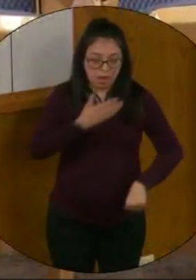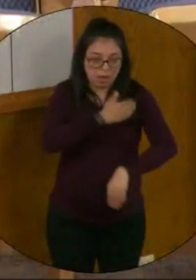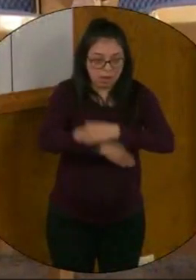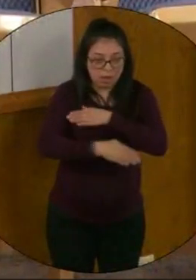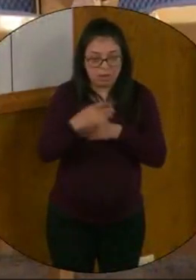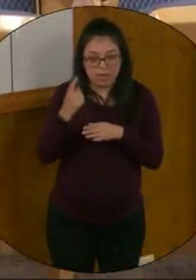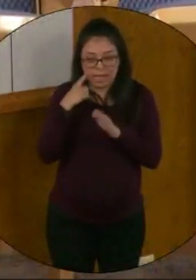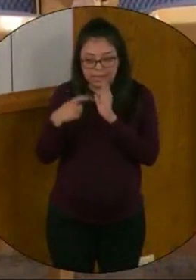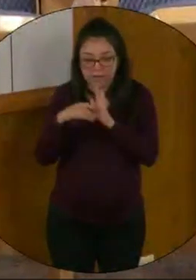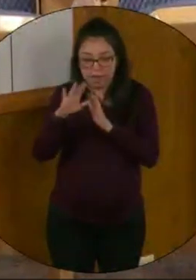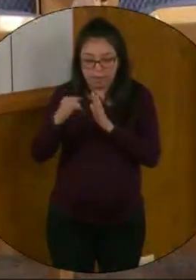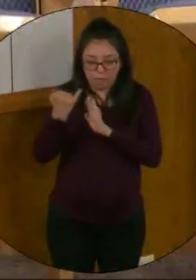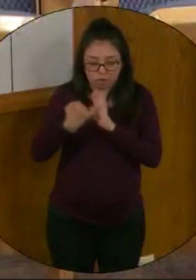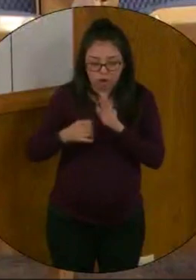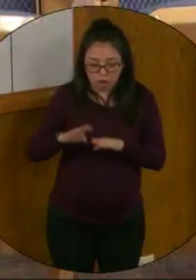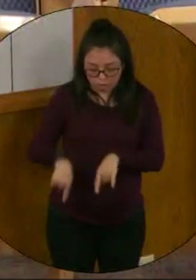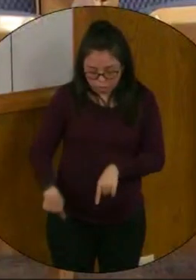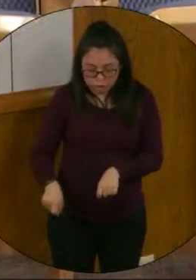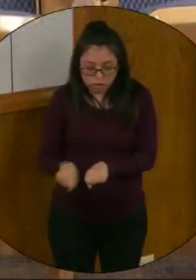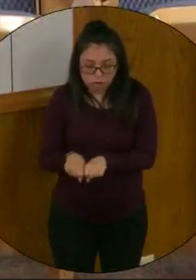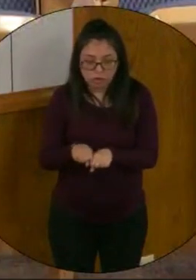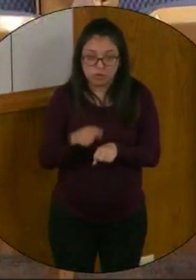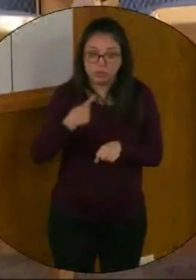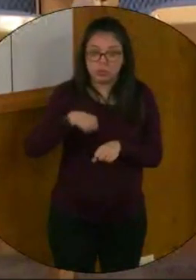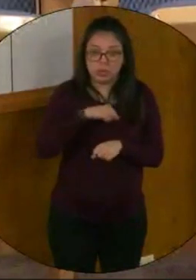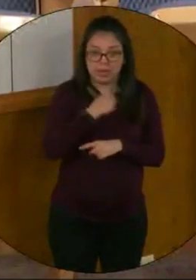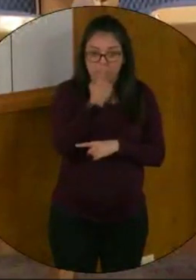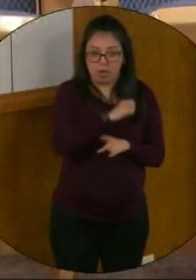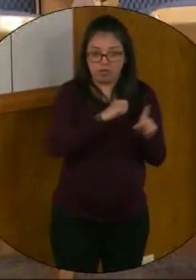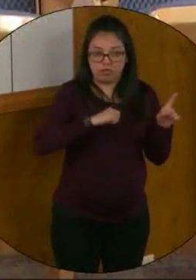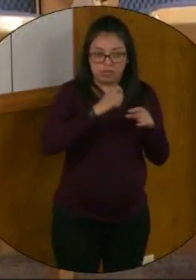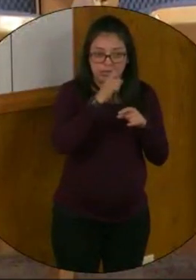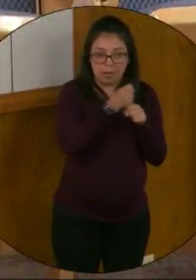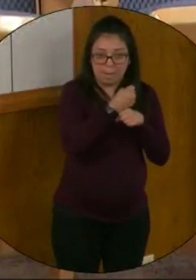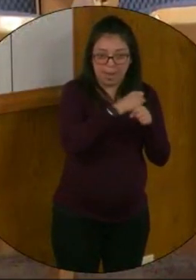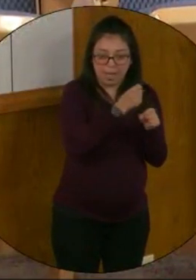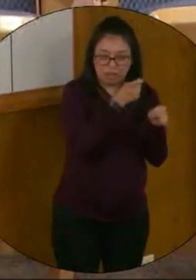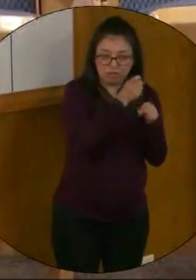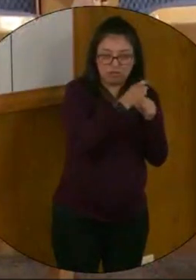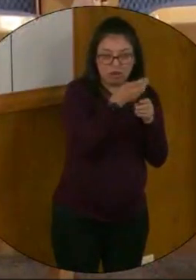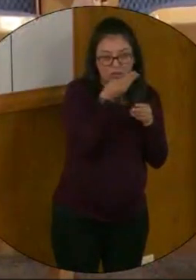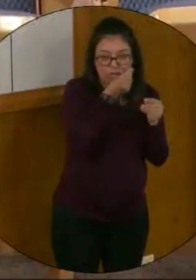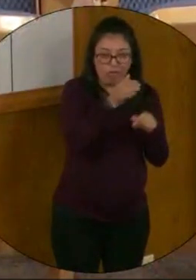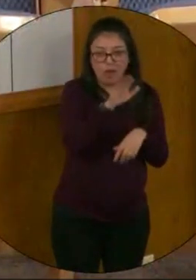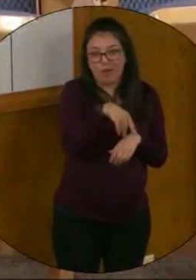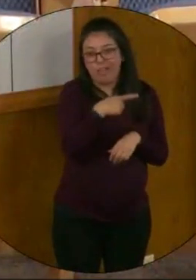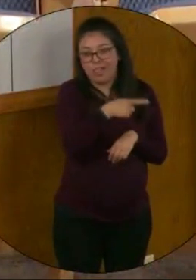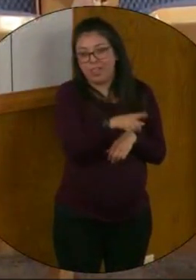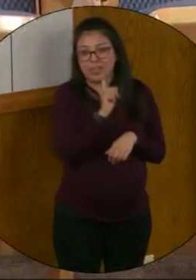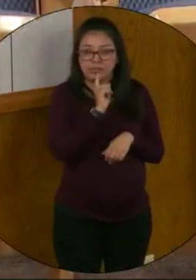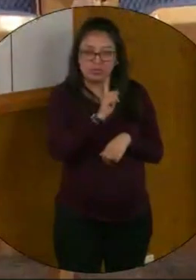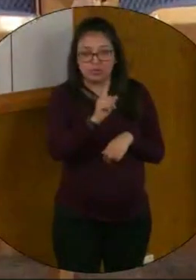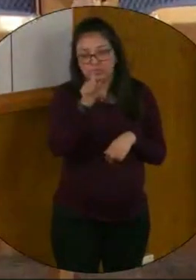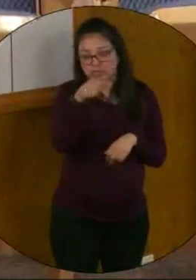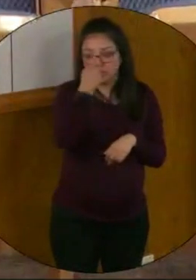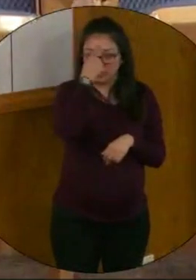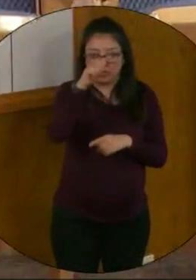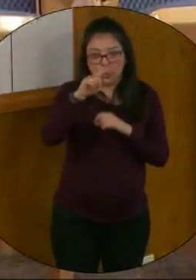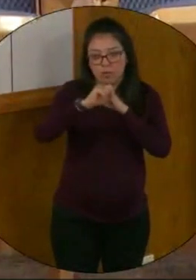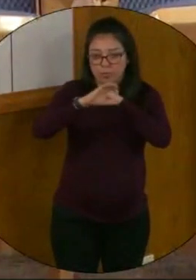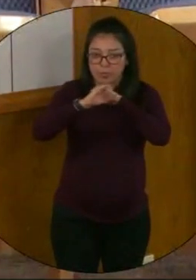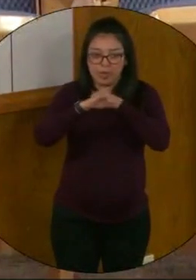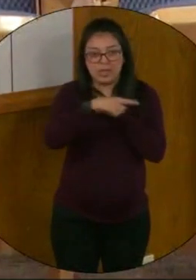sneakers, we have a trustee making jokes and saying, oh, this is liberal propaganda, and